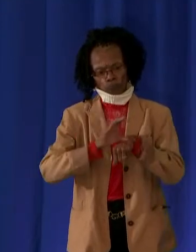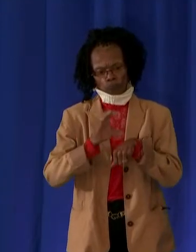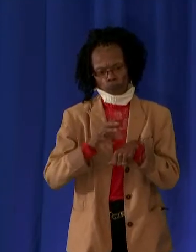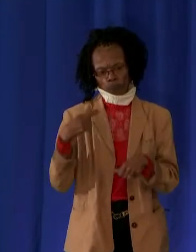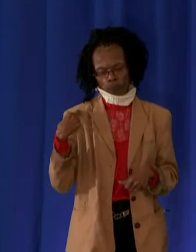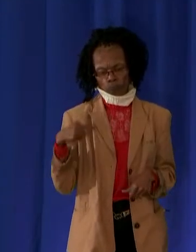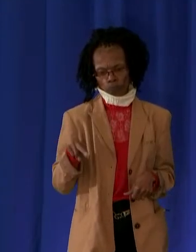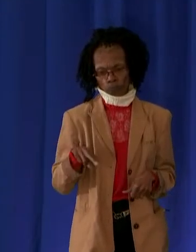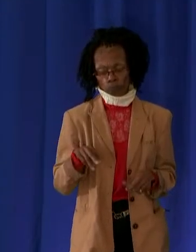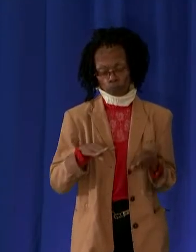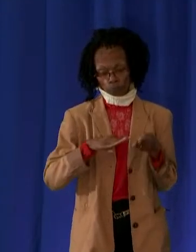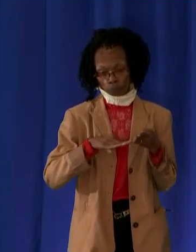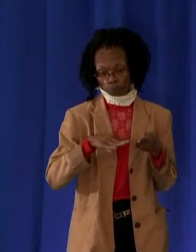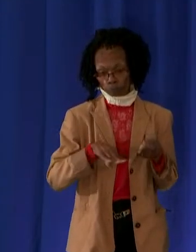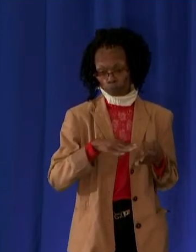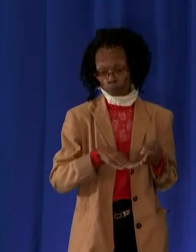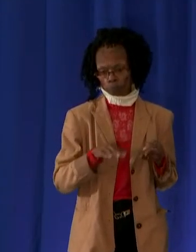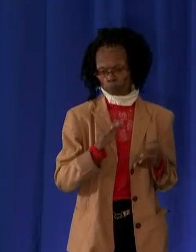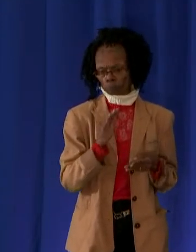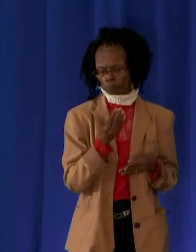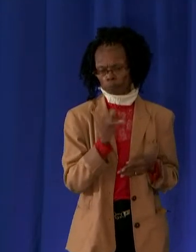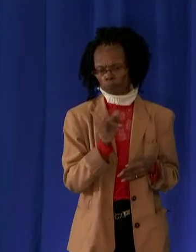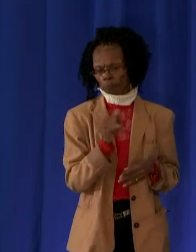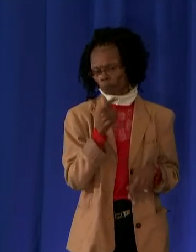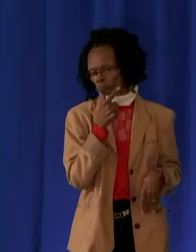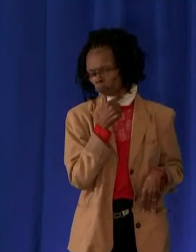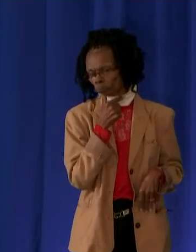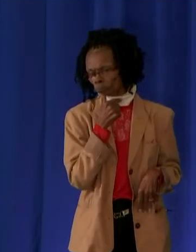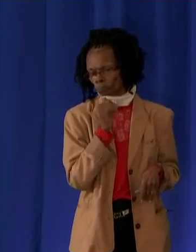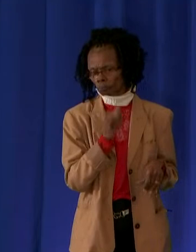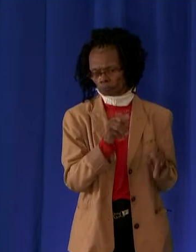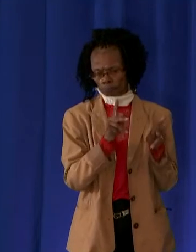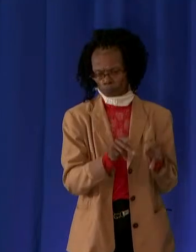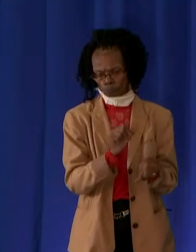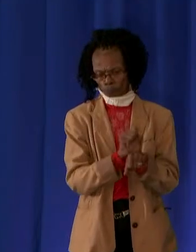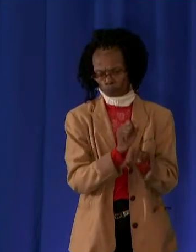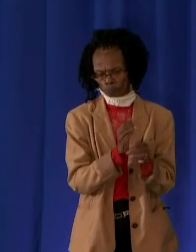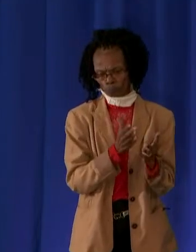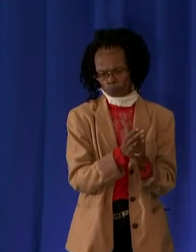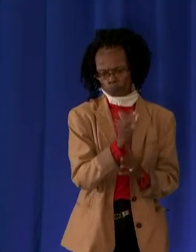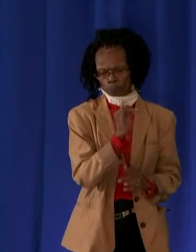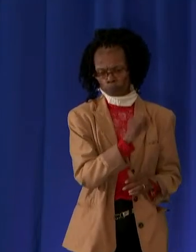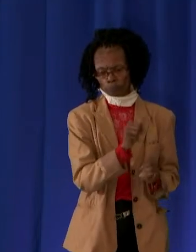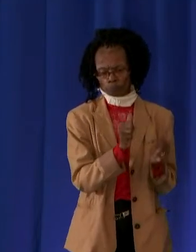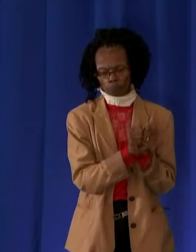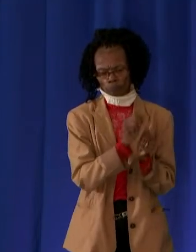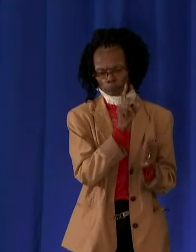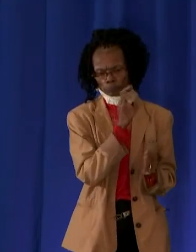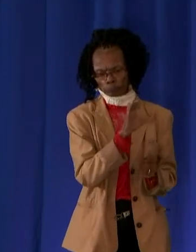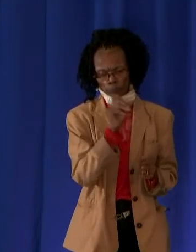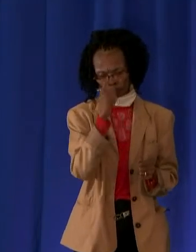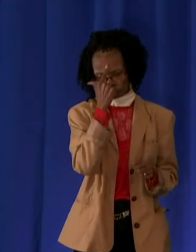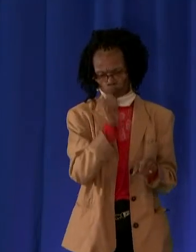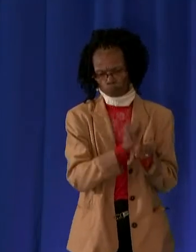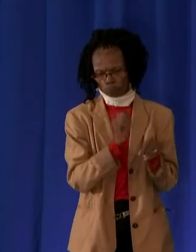seems like you're working through the process, whoever's actually doing these, working through the process with DC government employees. But when we look at the numbers for